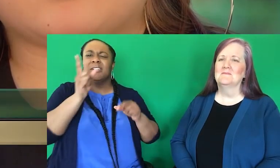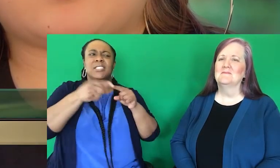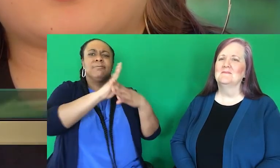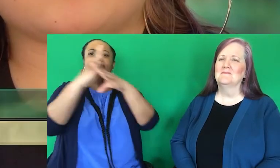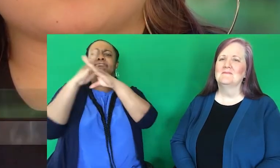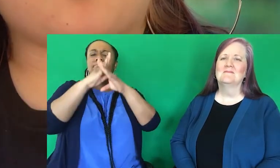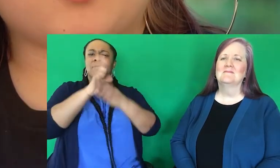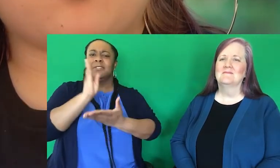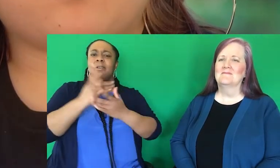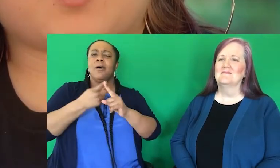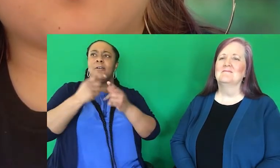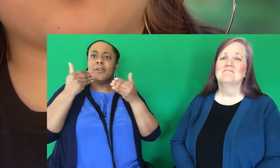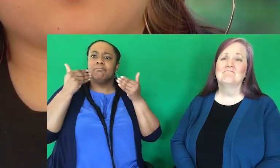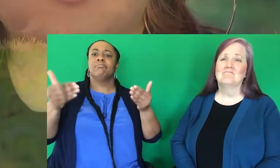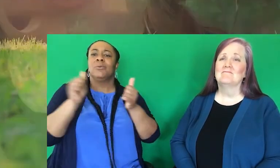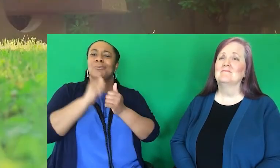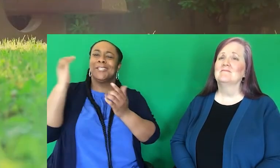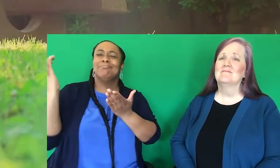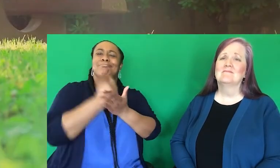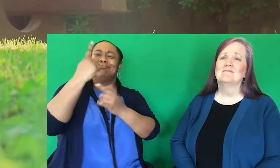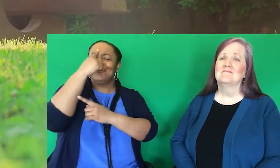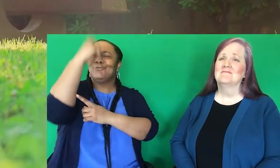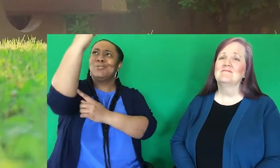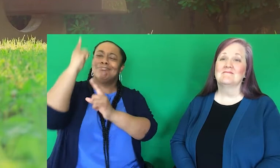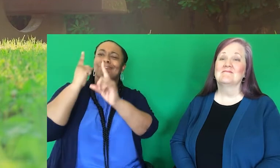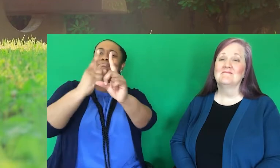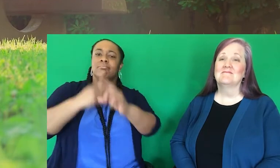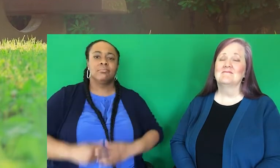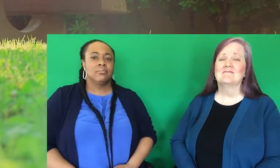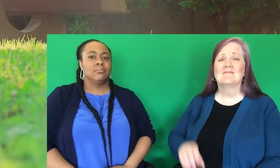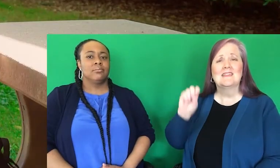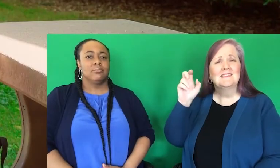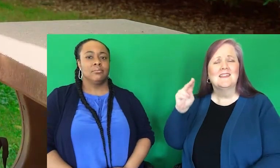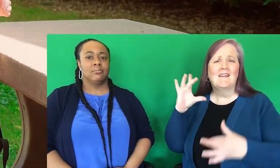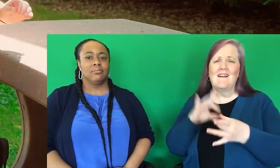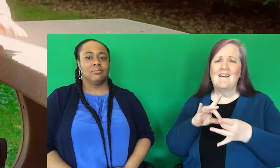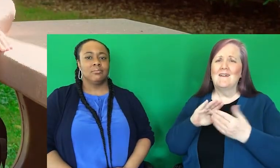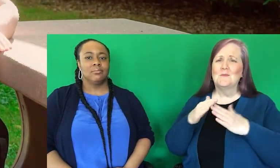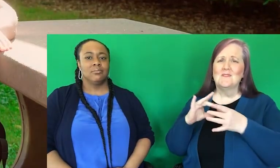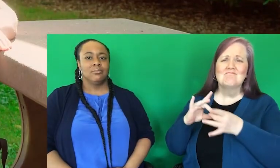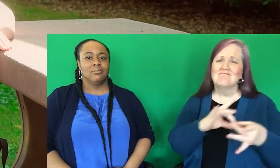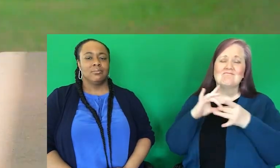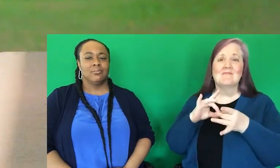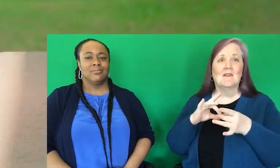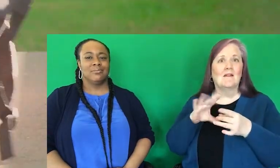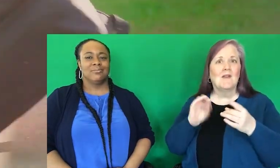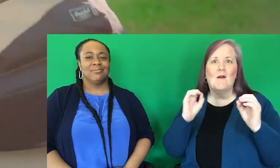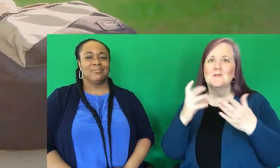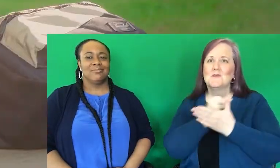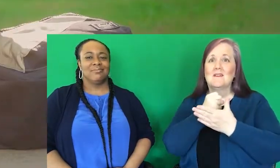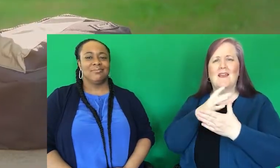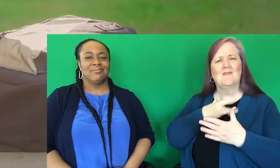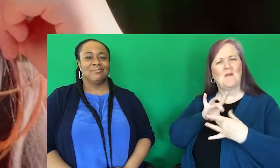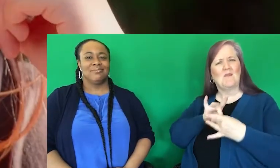that kind of stop you from chasing your dreams. In finding community, Sienna has found